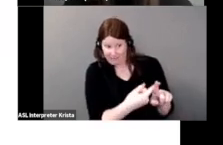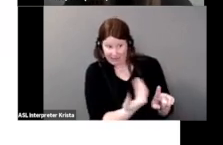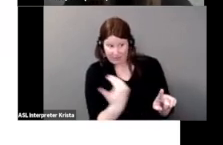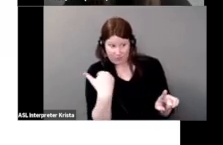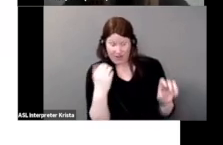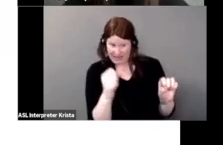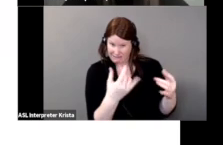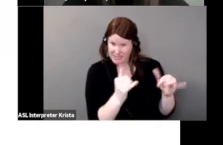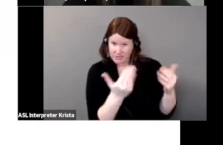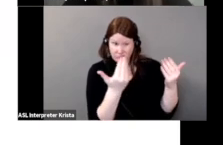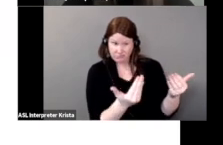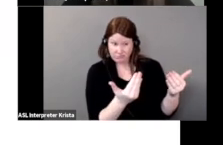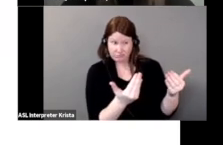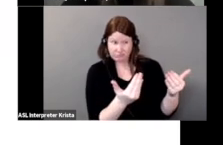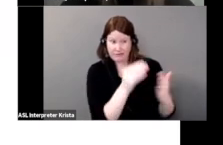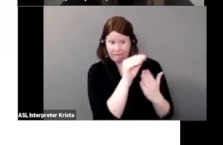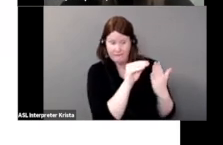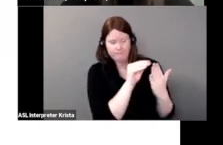PCT?